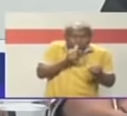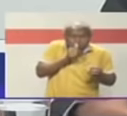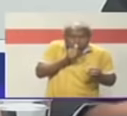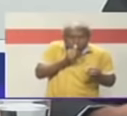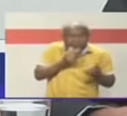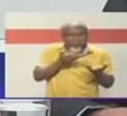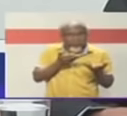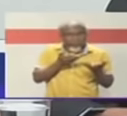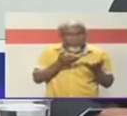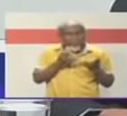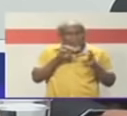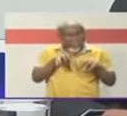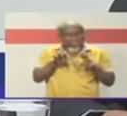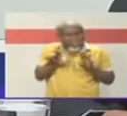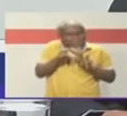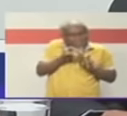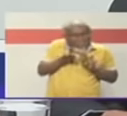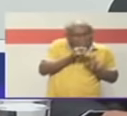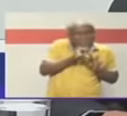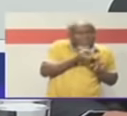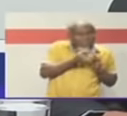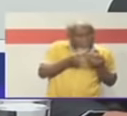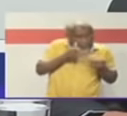collectively as a team moving forward,